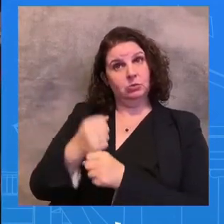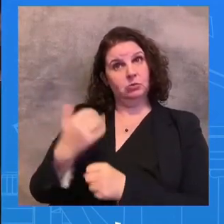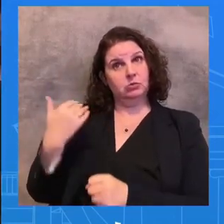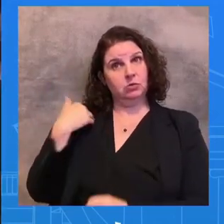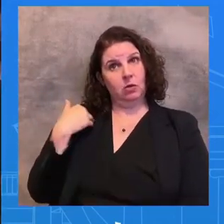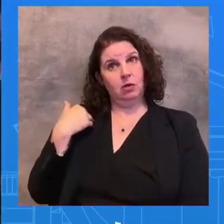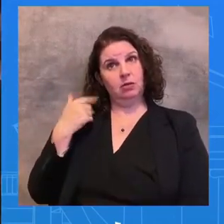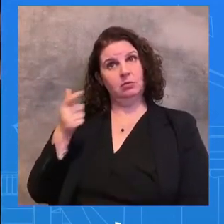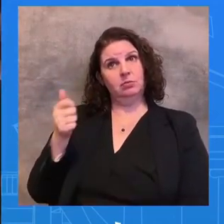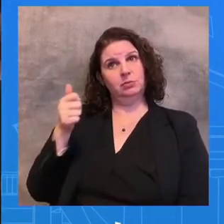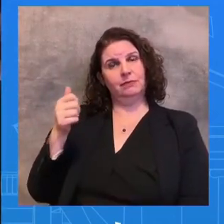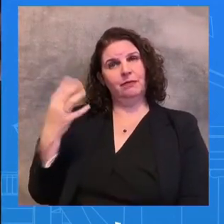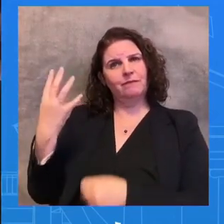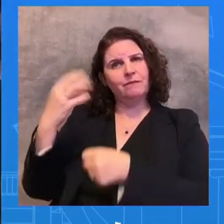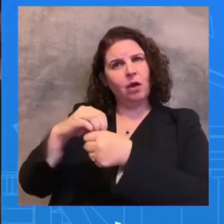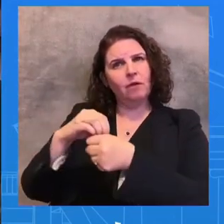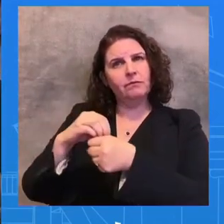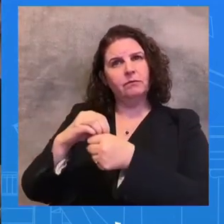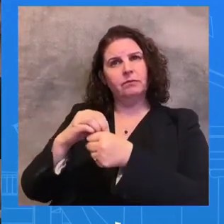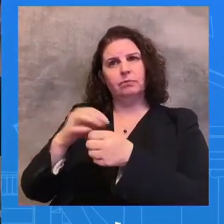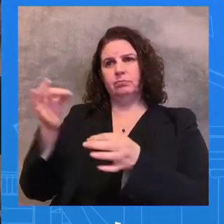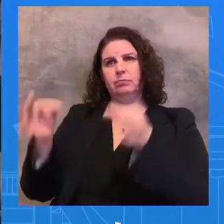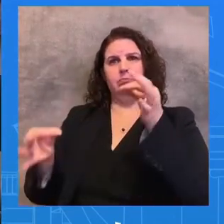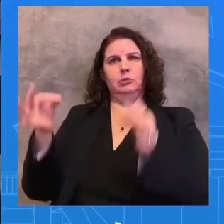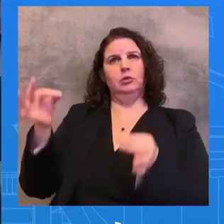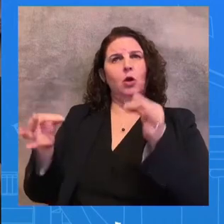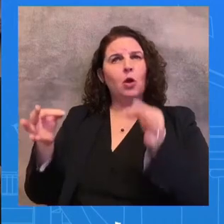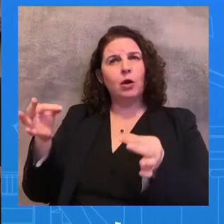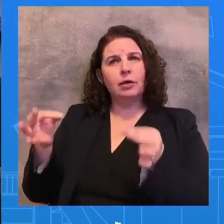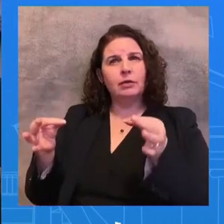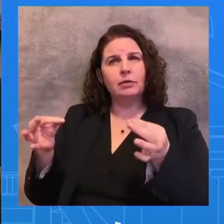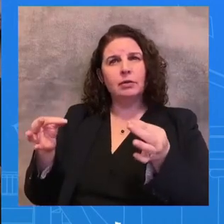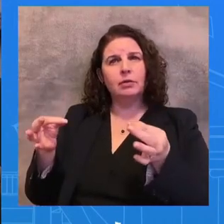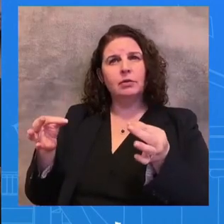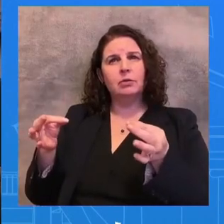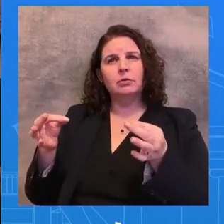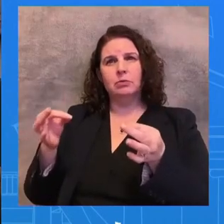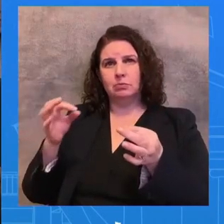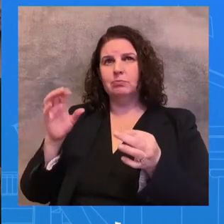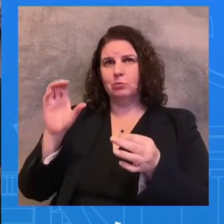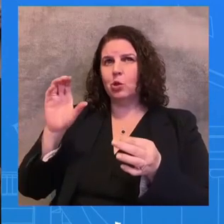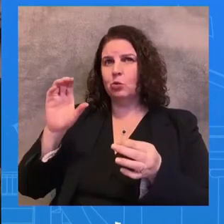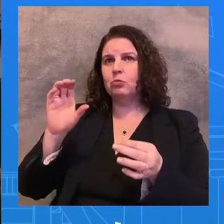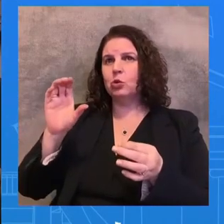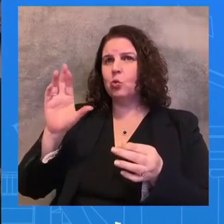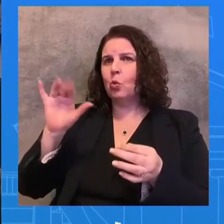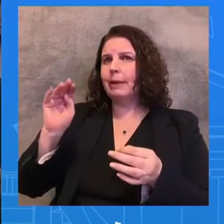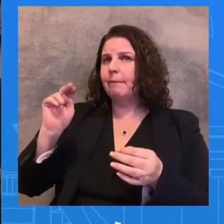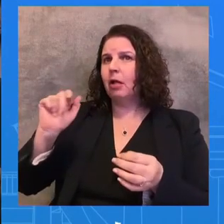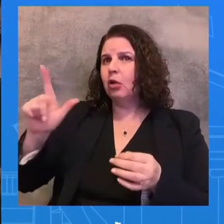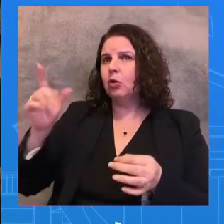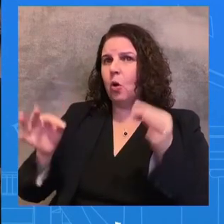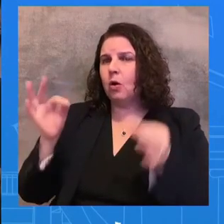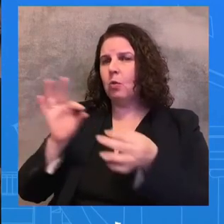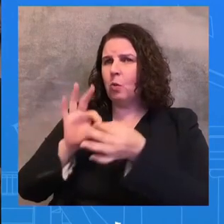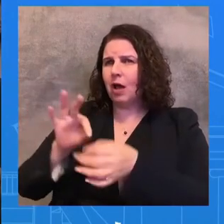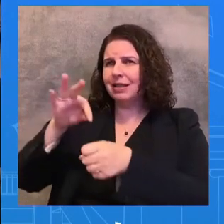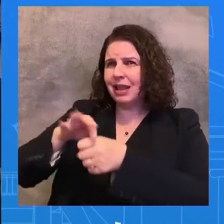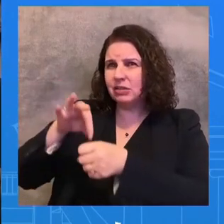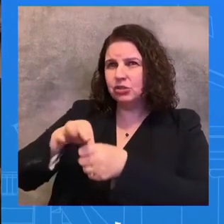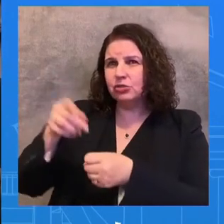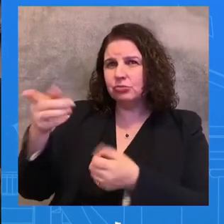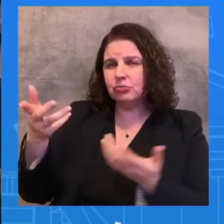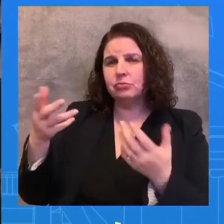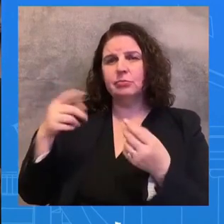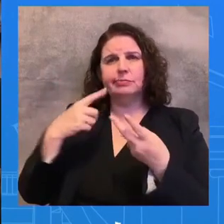Court over actions taken after an election there. And then more recently, there are folks who express concerns about